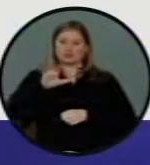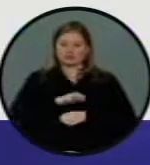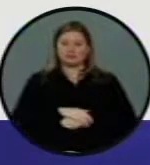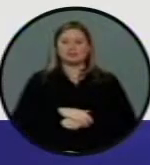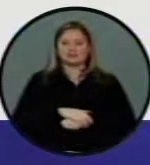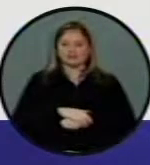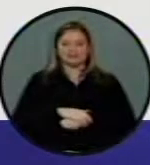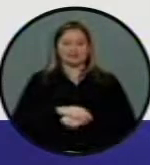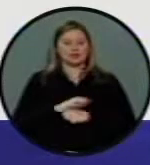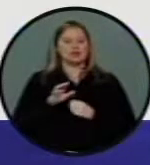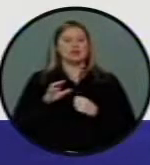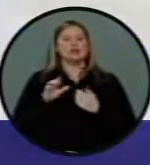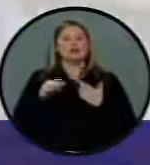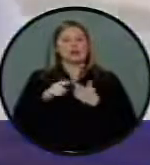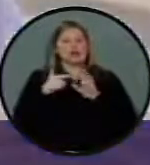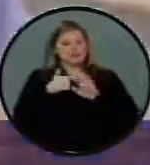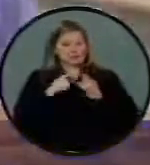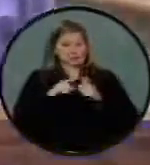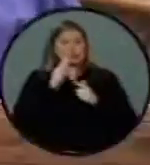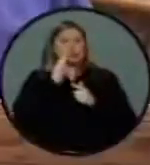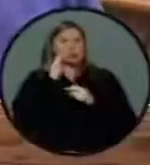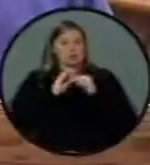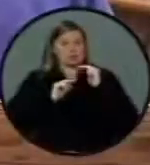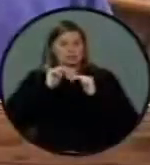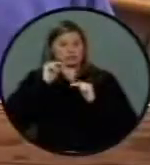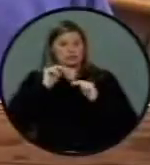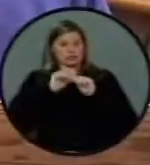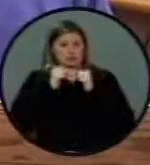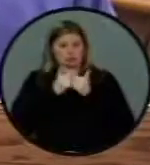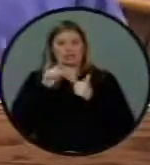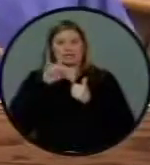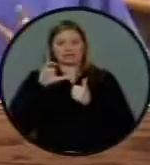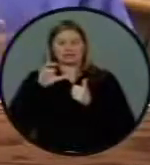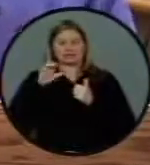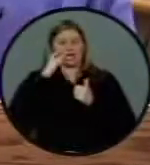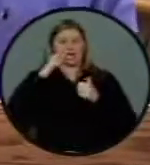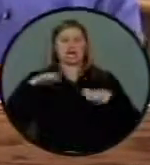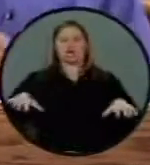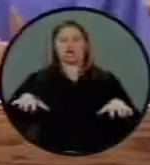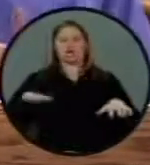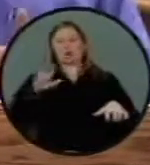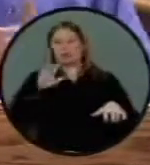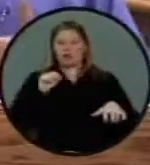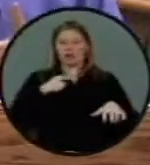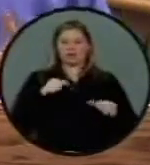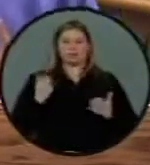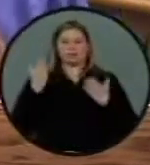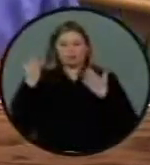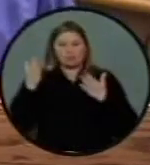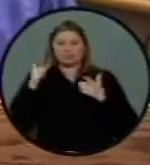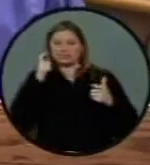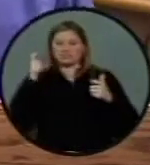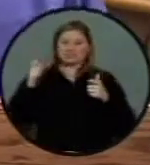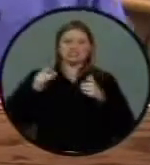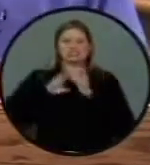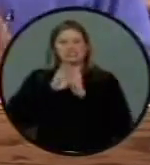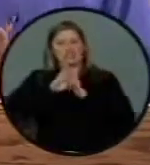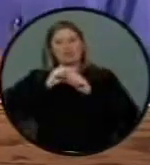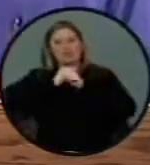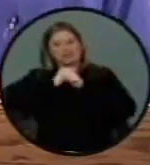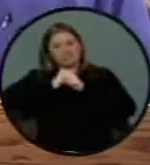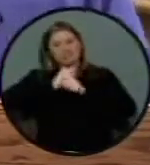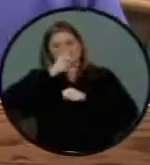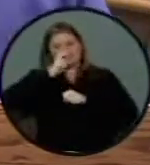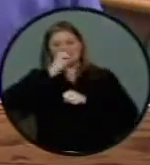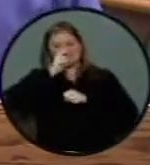community. When I showed this to the Home Builder Association of Greater Kansas City, they freaked out. They're like, oh my gosh, you're proposing substantial development restrictions. I